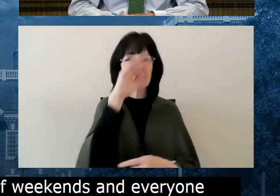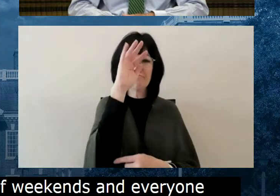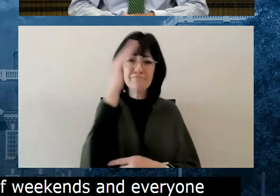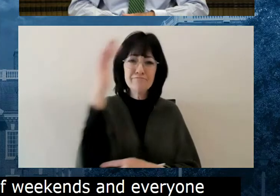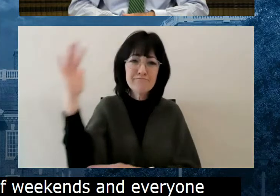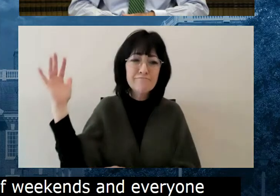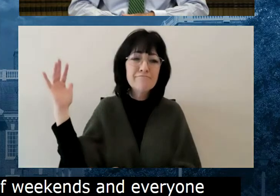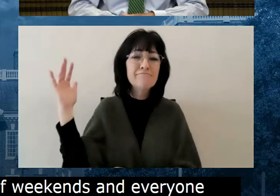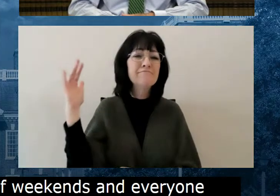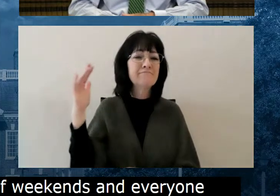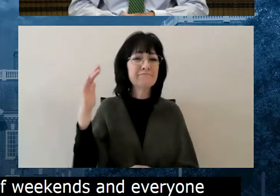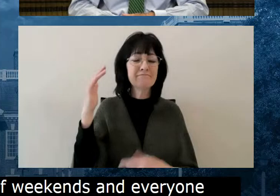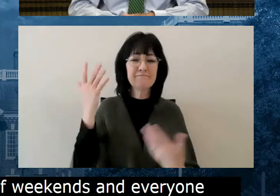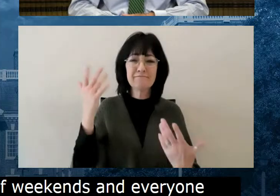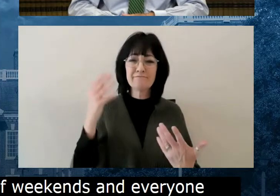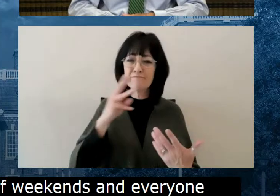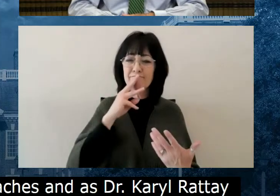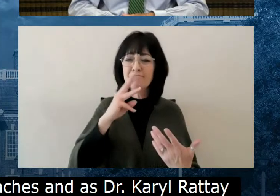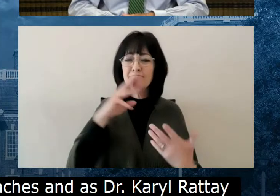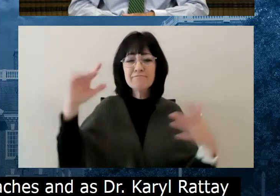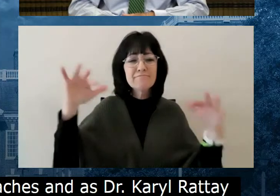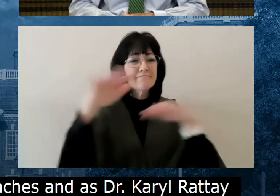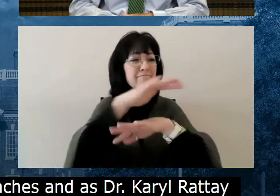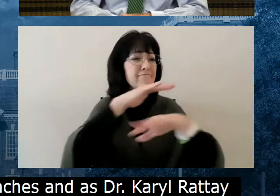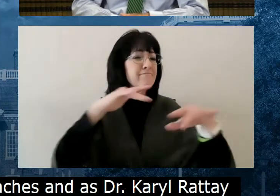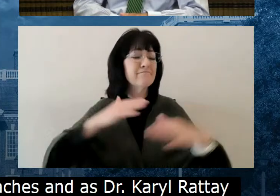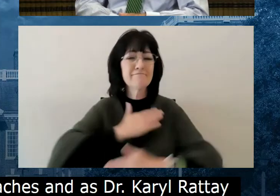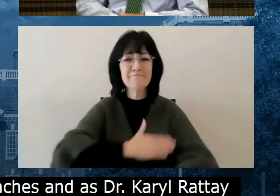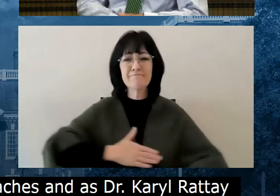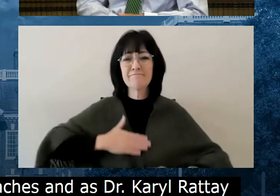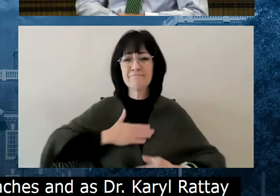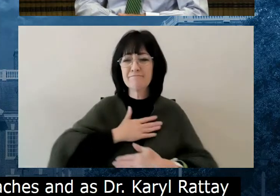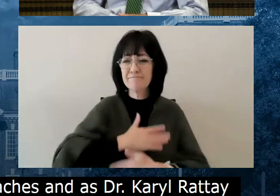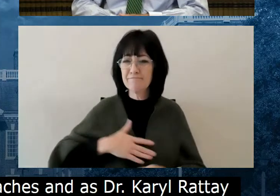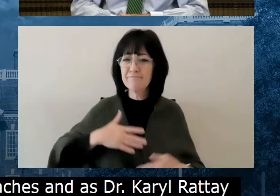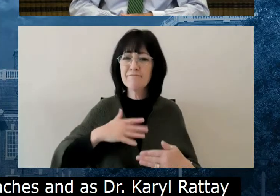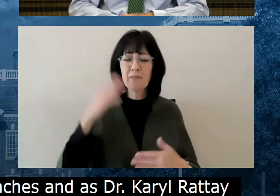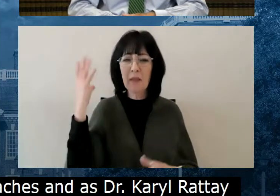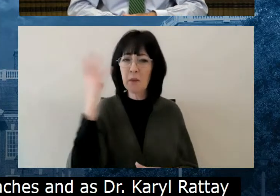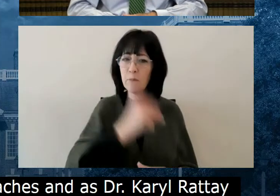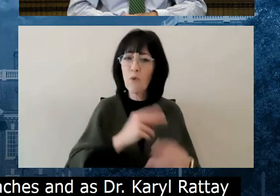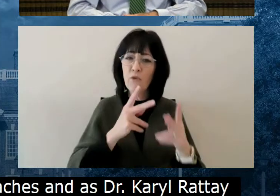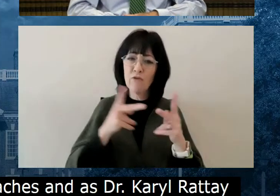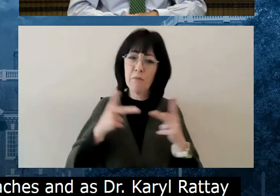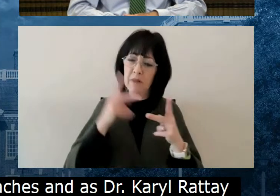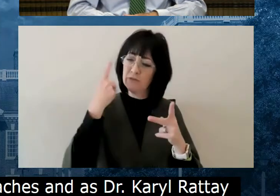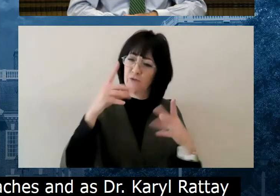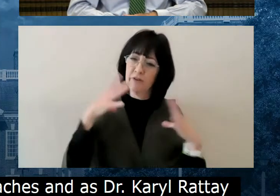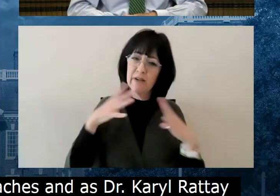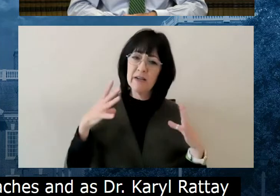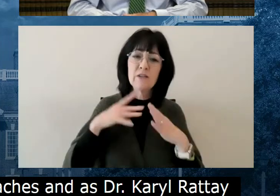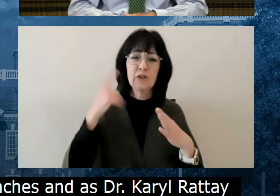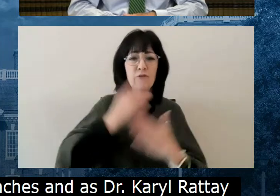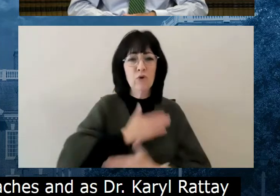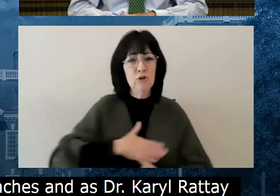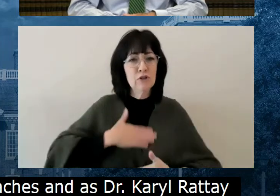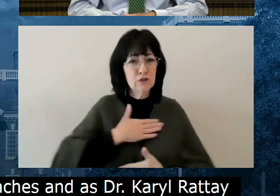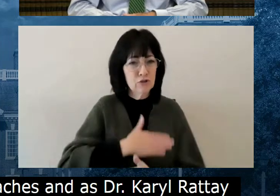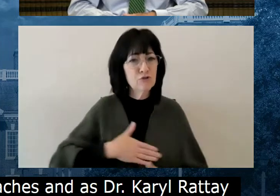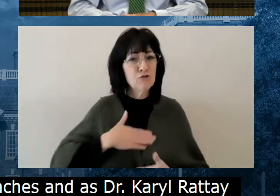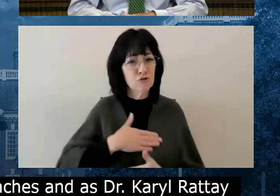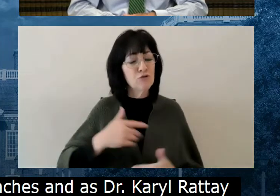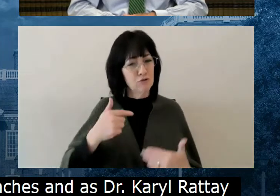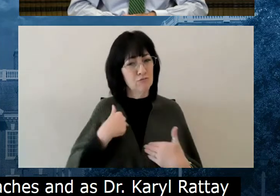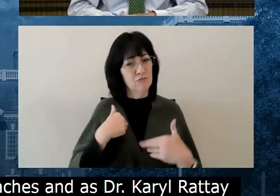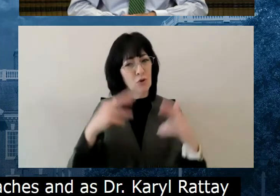we're prepared to loosen the restrictions effective May 19th, and hope to have a really happy